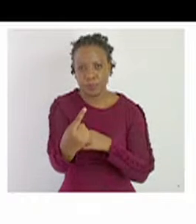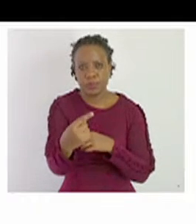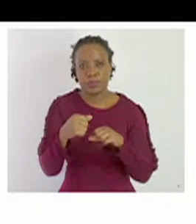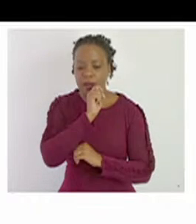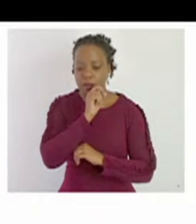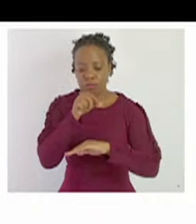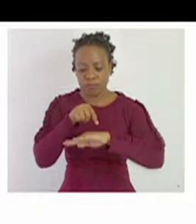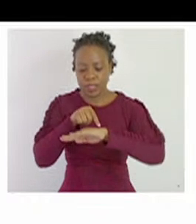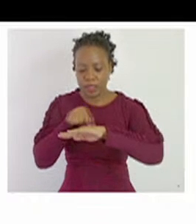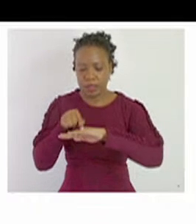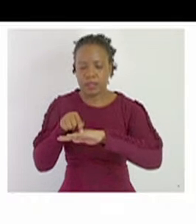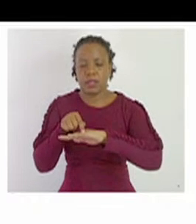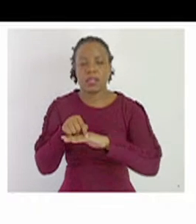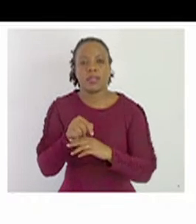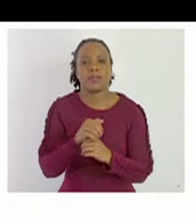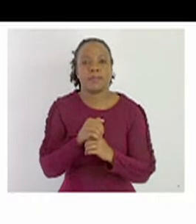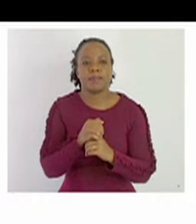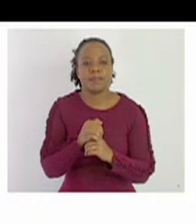on to